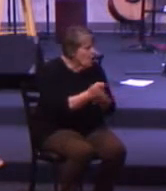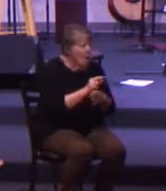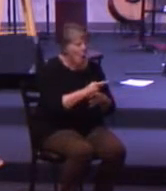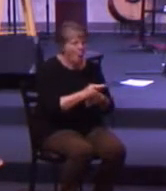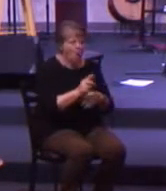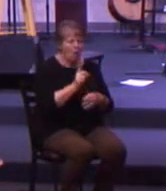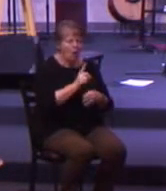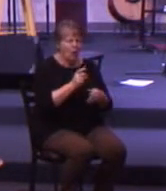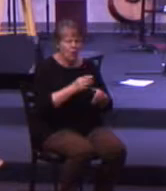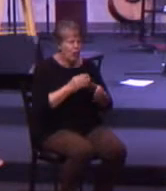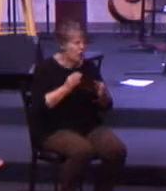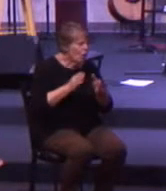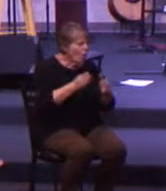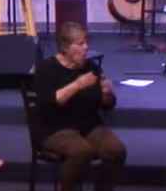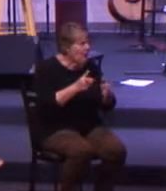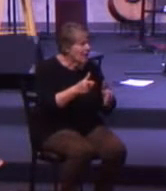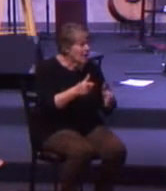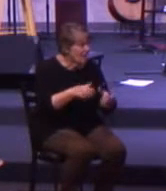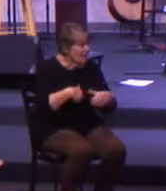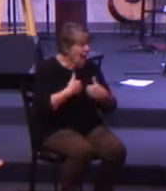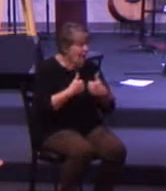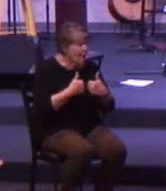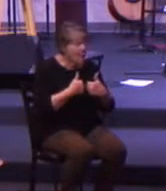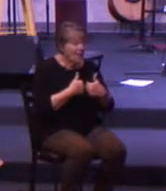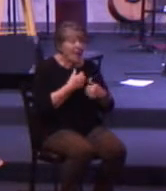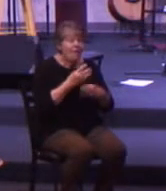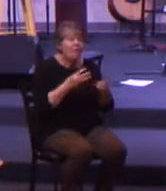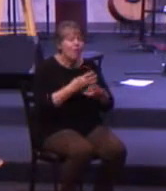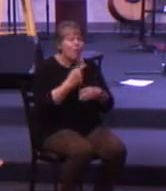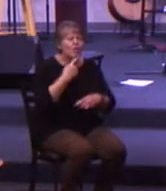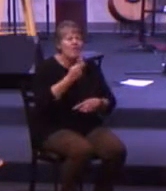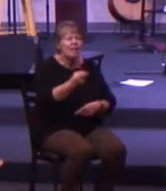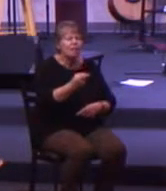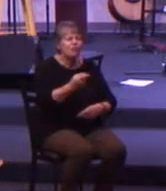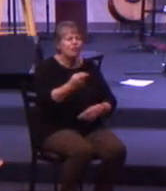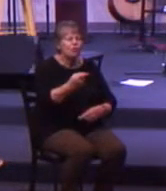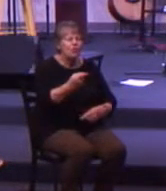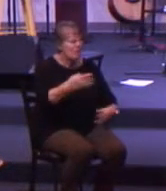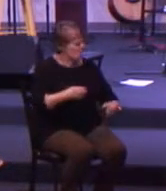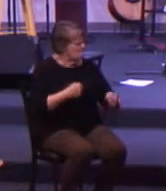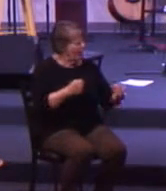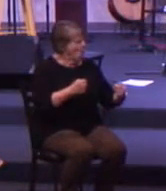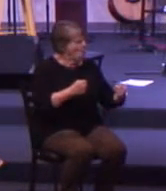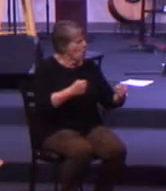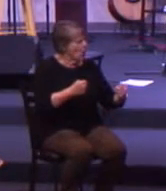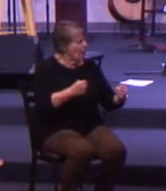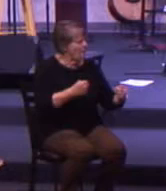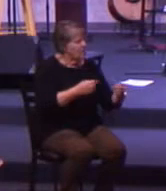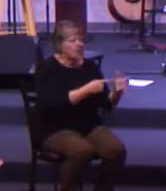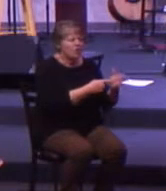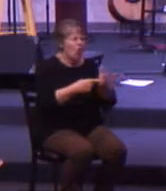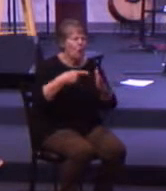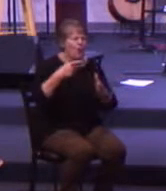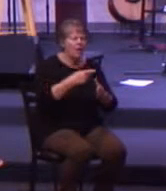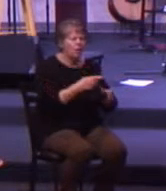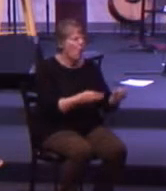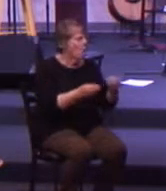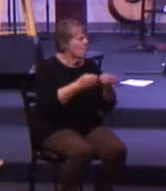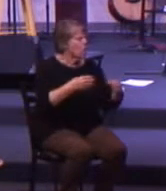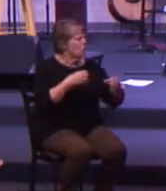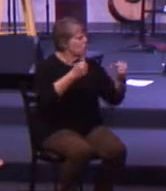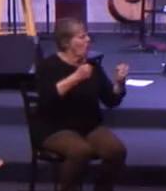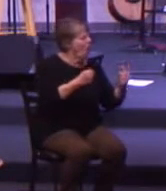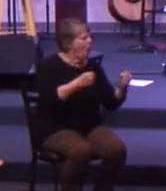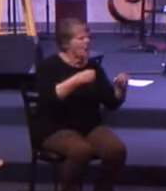life, the answer the world gives you is power up. Power up and demonstrate that you're bigger and stronger and you can push people around better